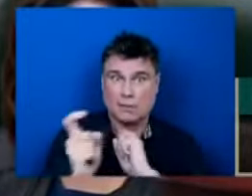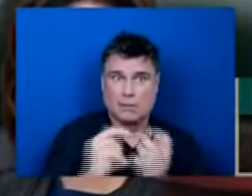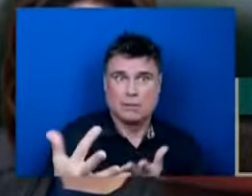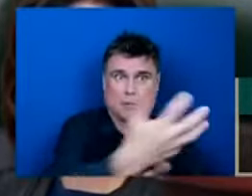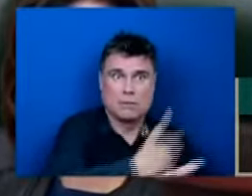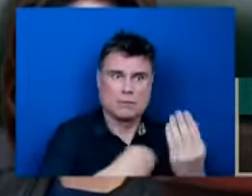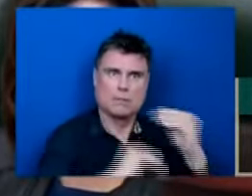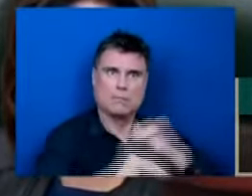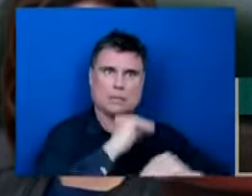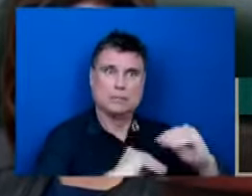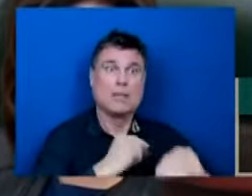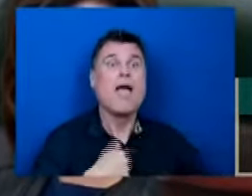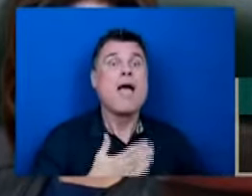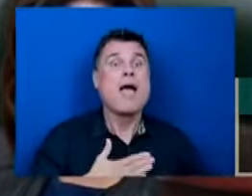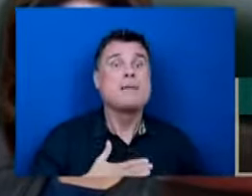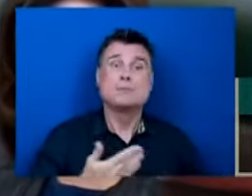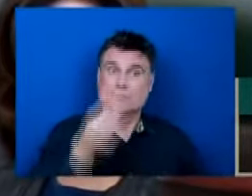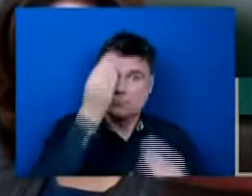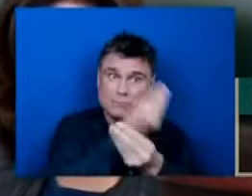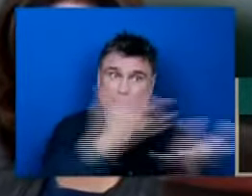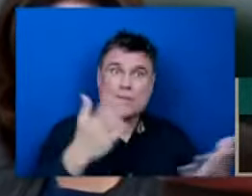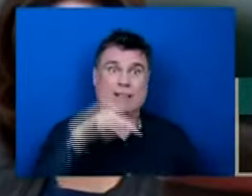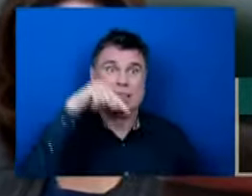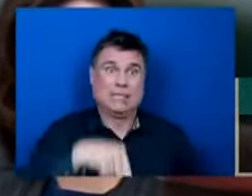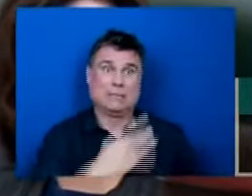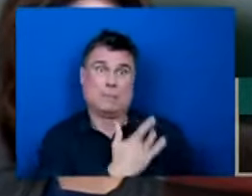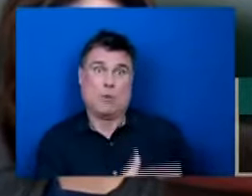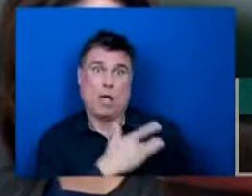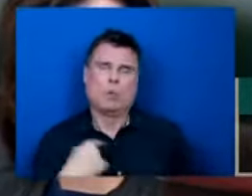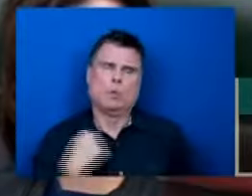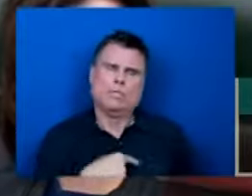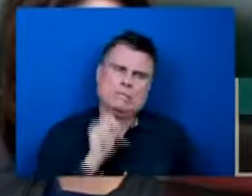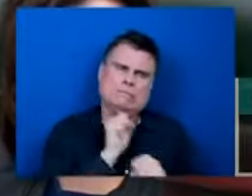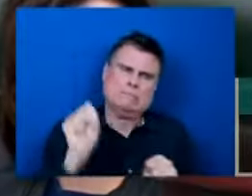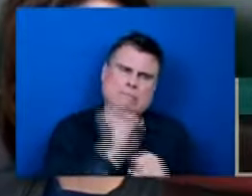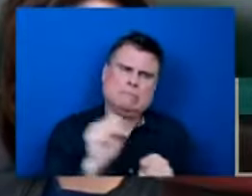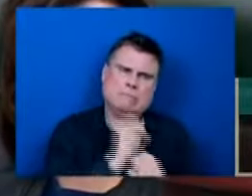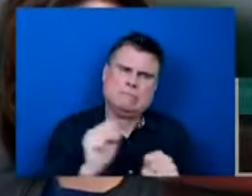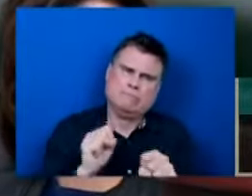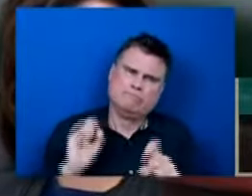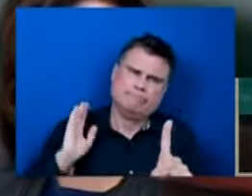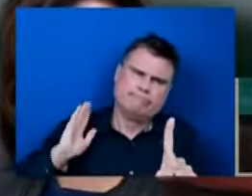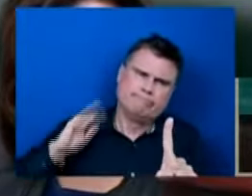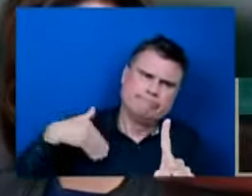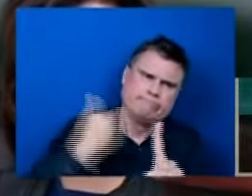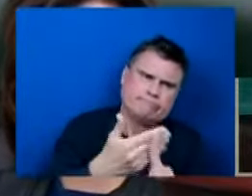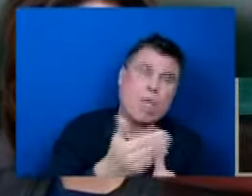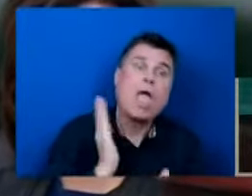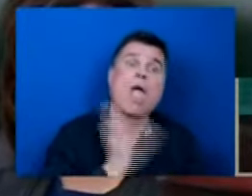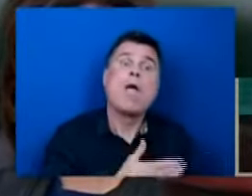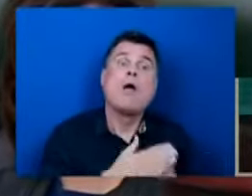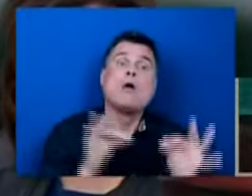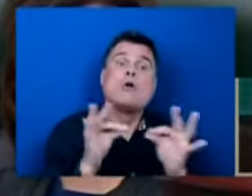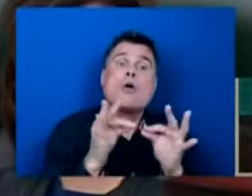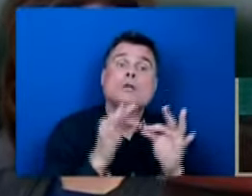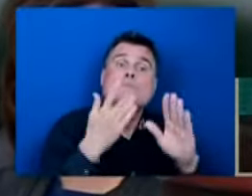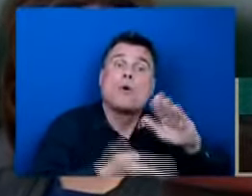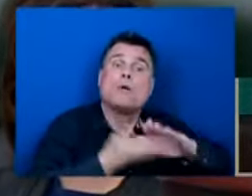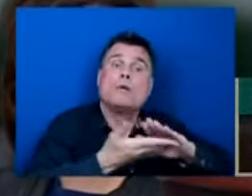heavy lifting. Our costs to deliver government services are now within the range of those comparator